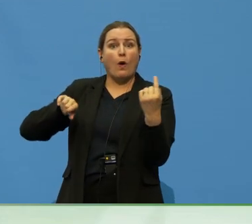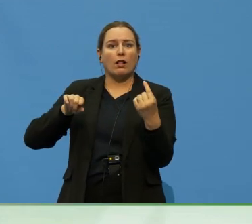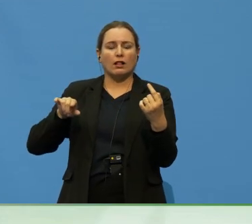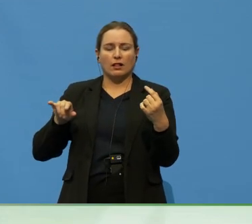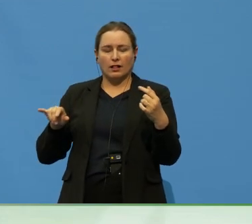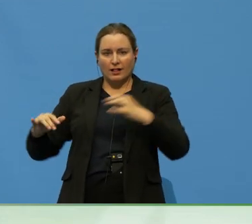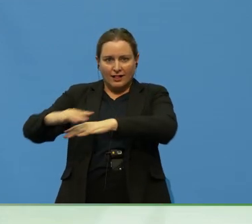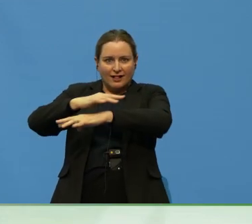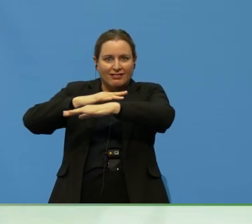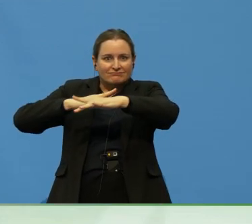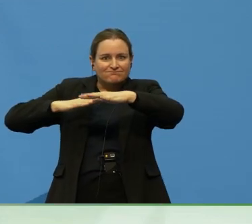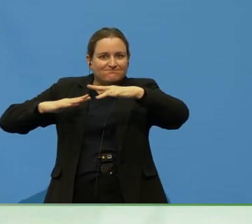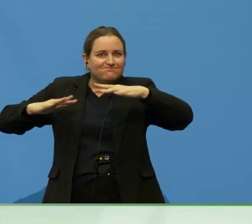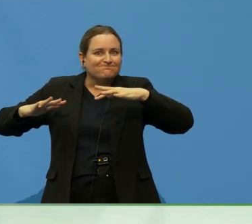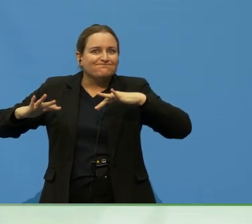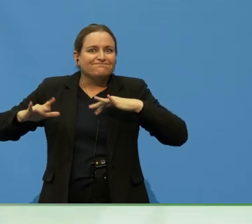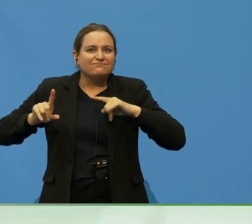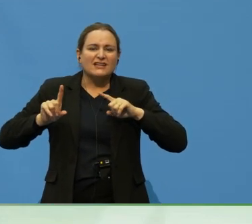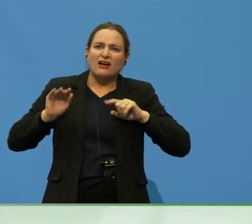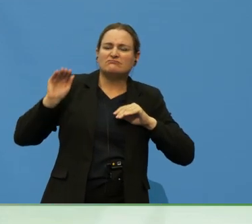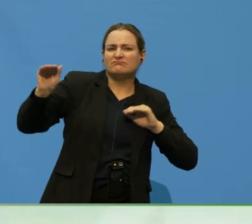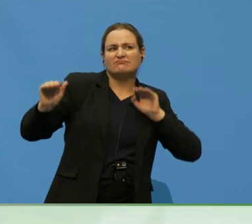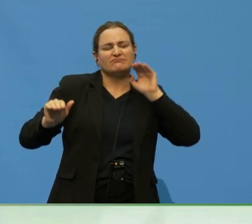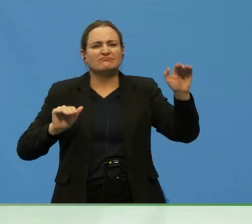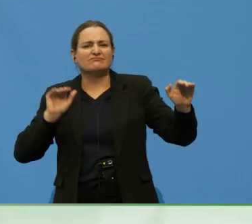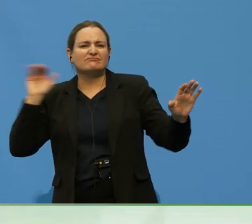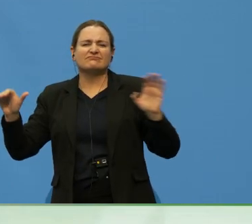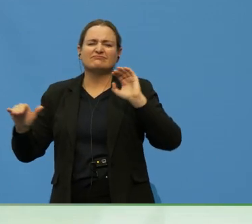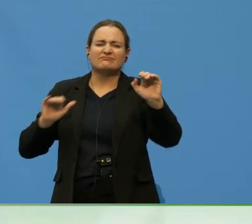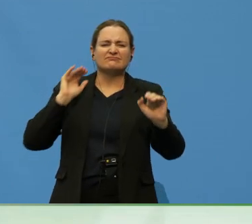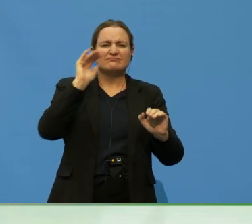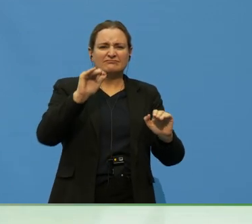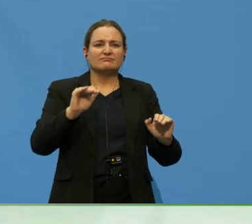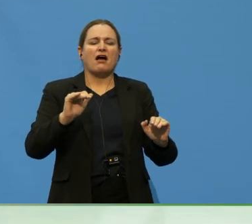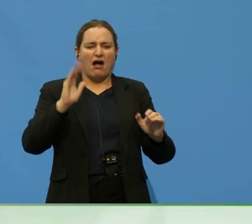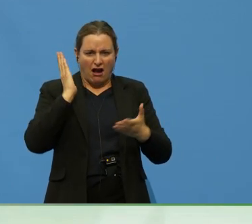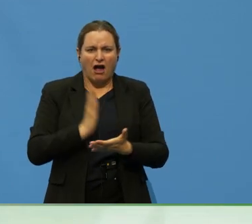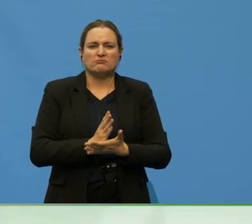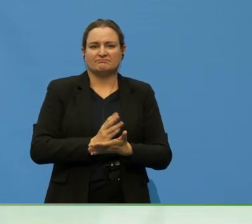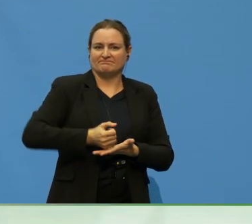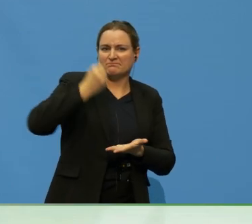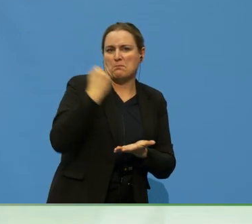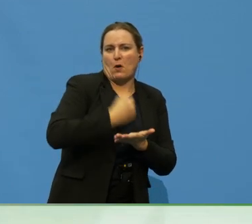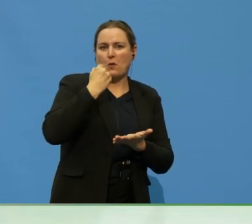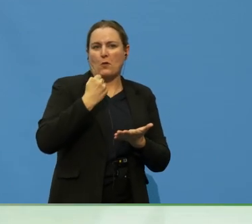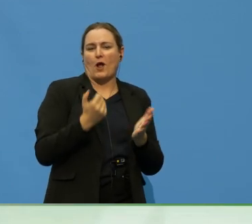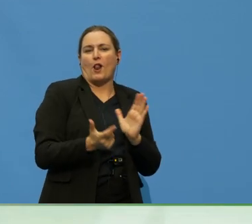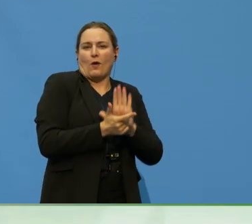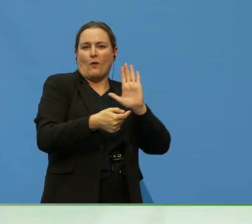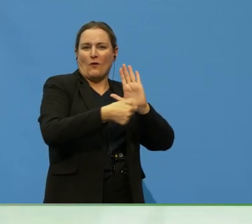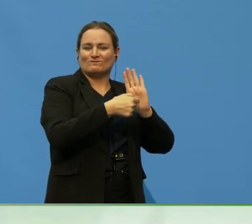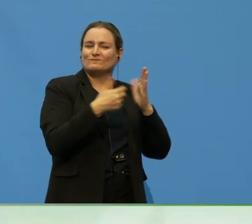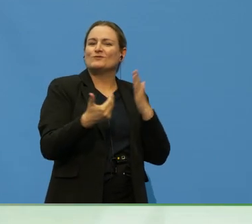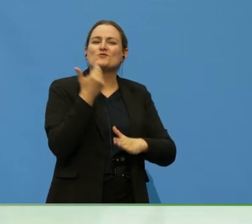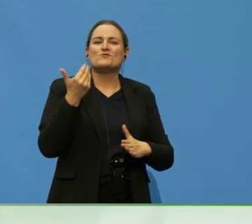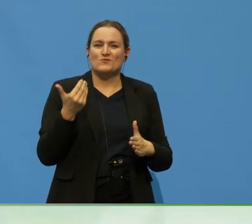synergy within the disability movement around getting this across the finish line. And when that happened, and